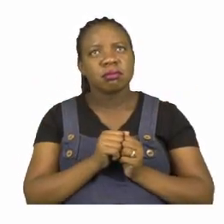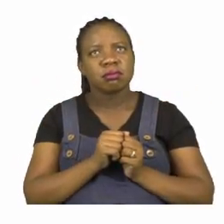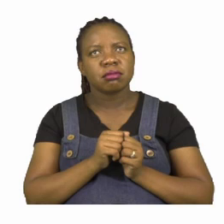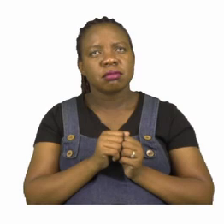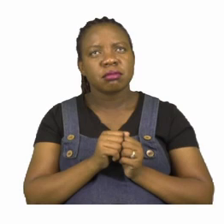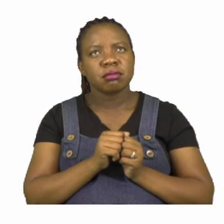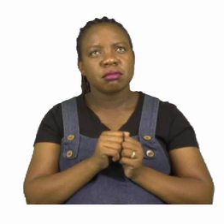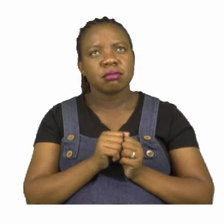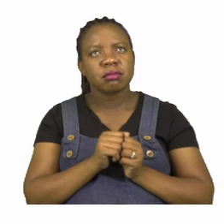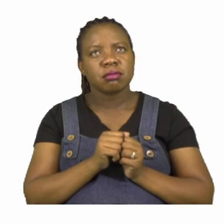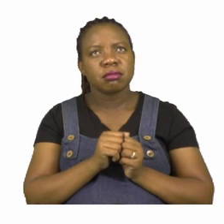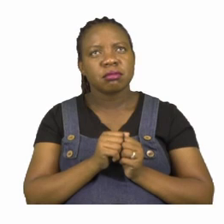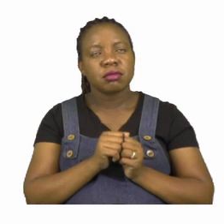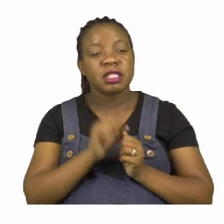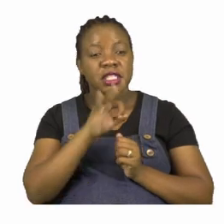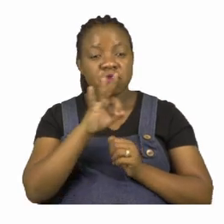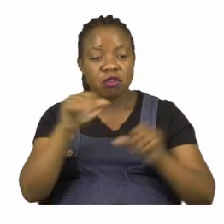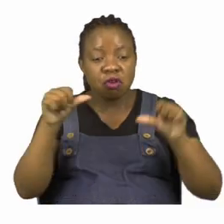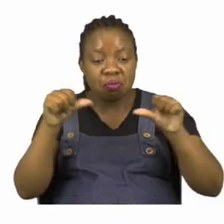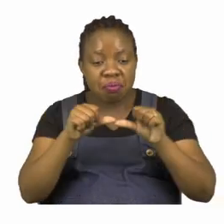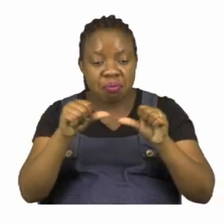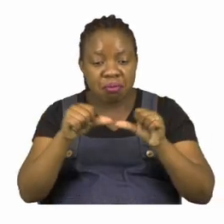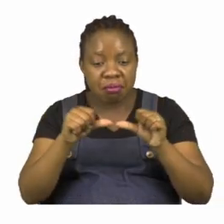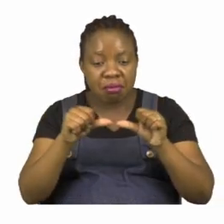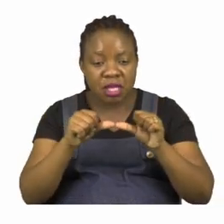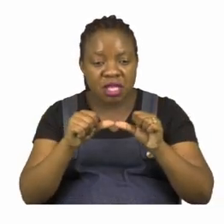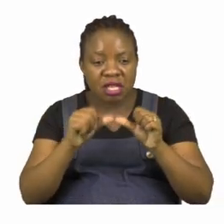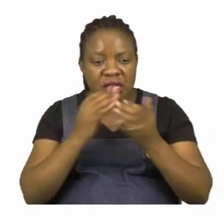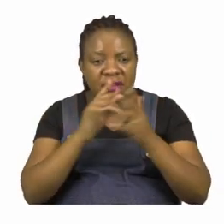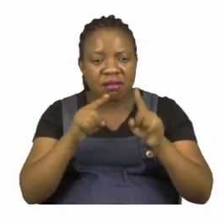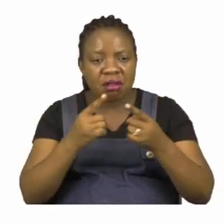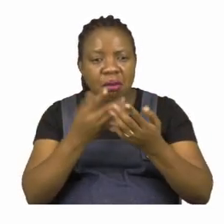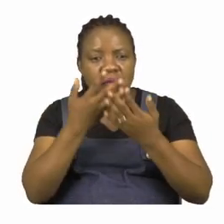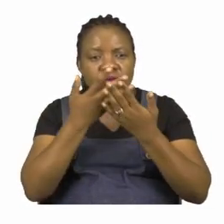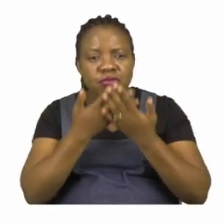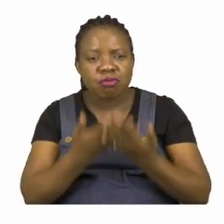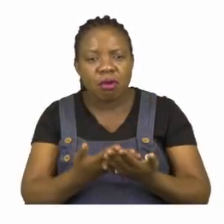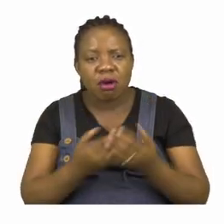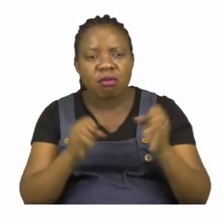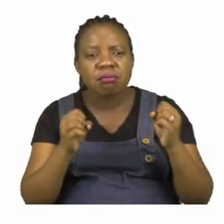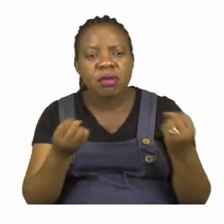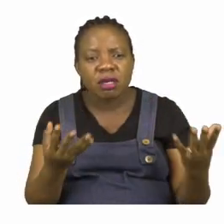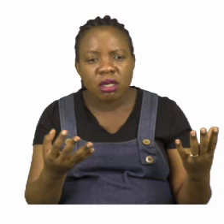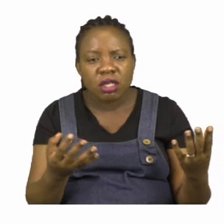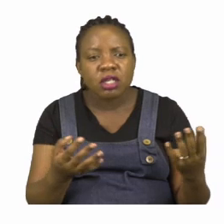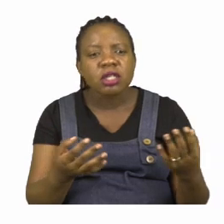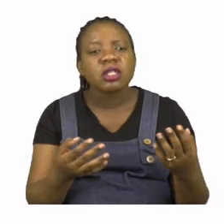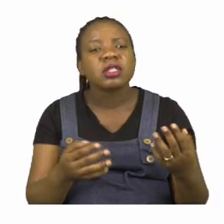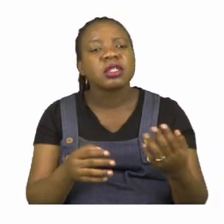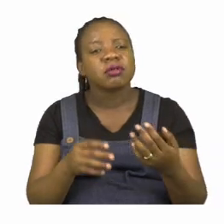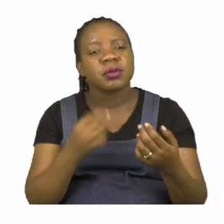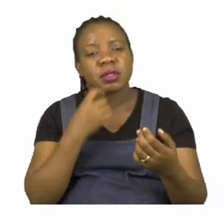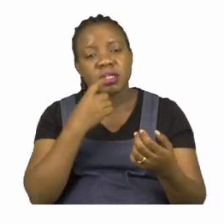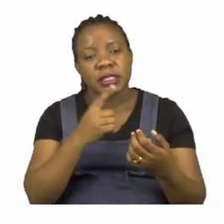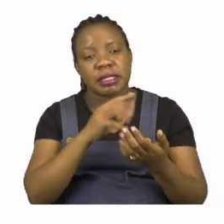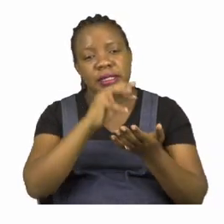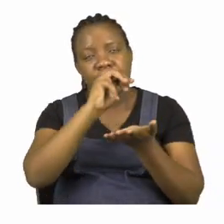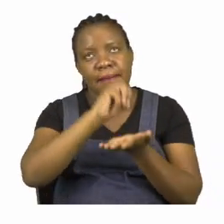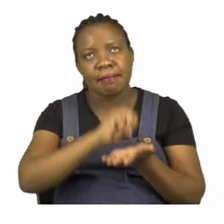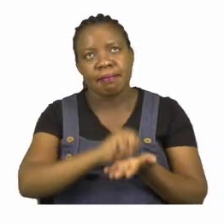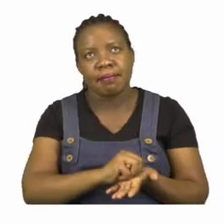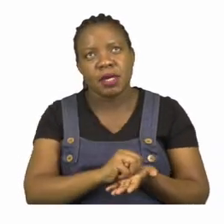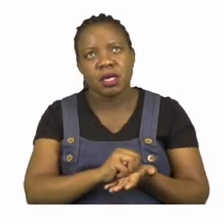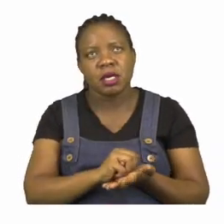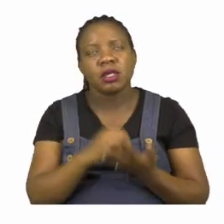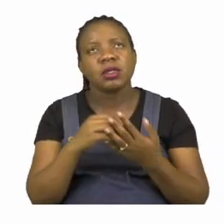it mass. And we use kgs or kilograms. Here they've shown